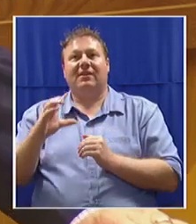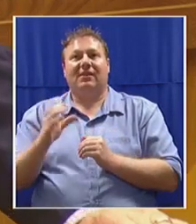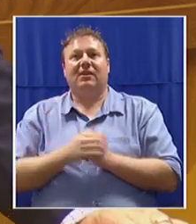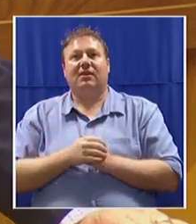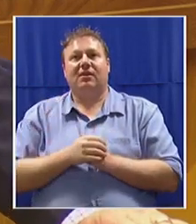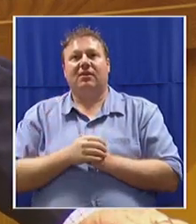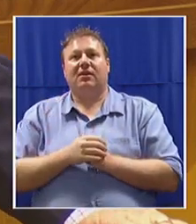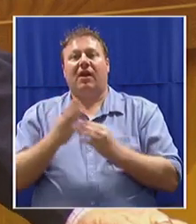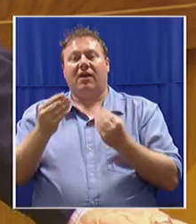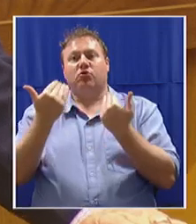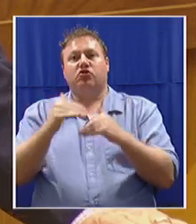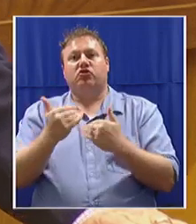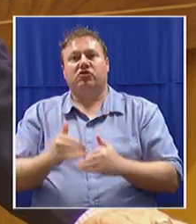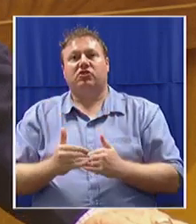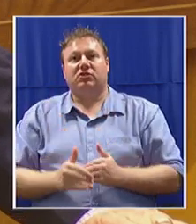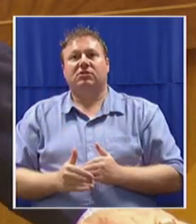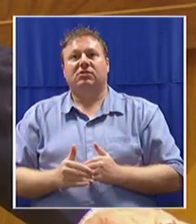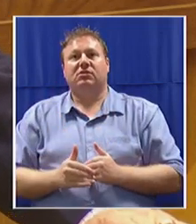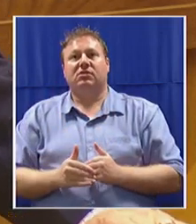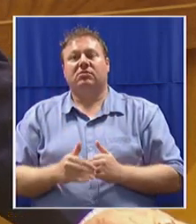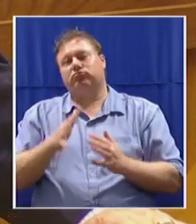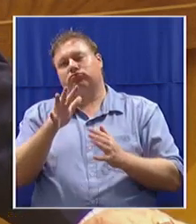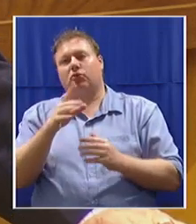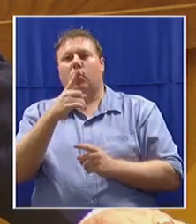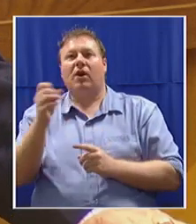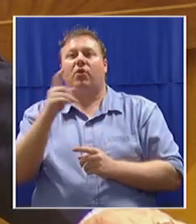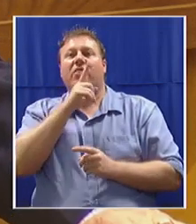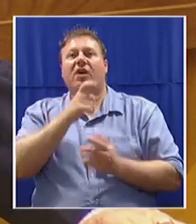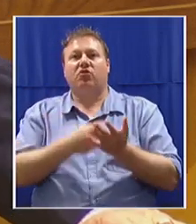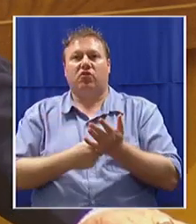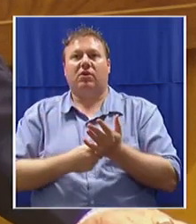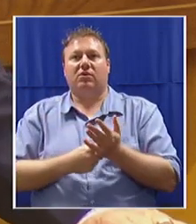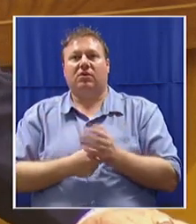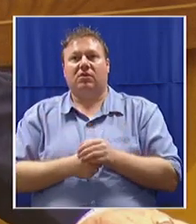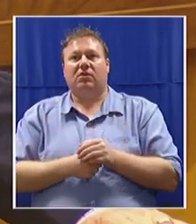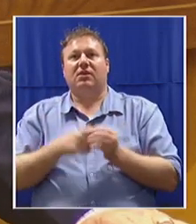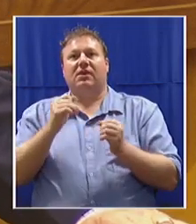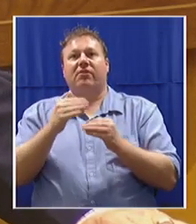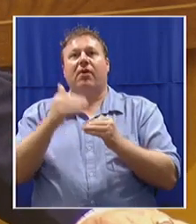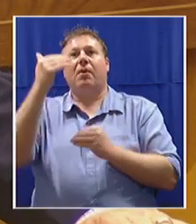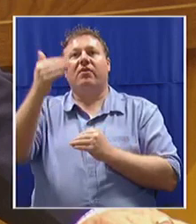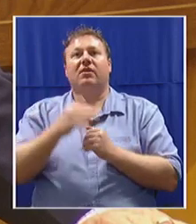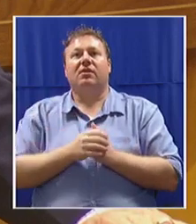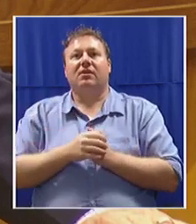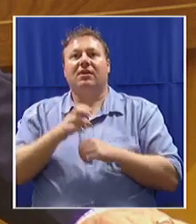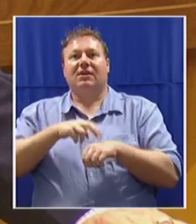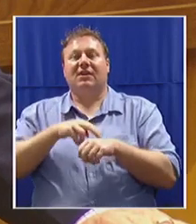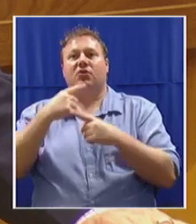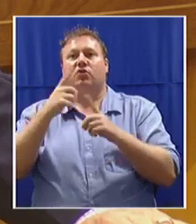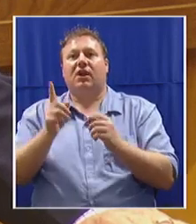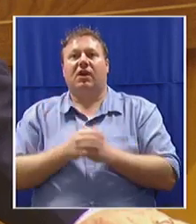certain restrictions of, say, 100,000 rand, which, if you go above that, that you have to declare